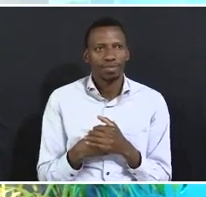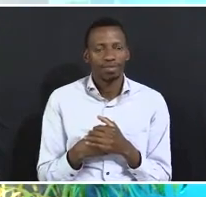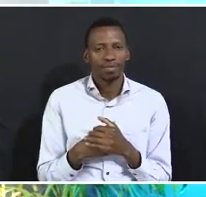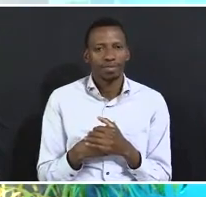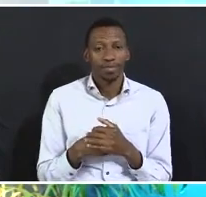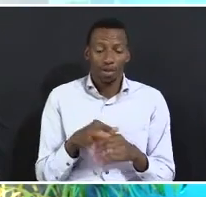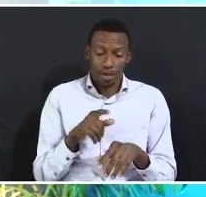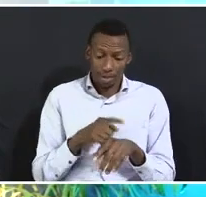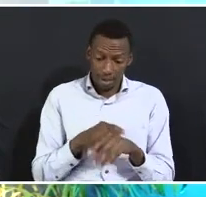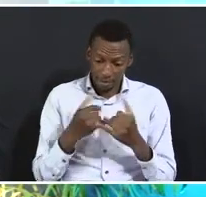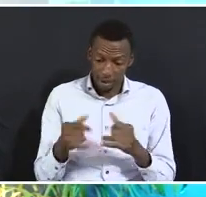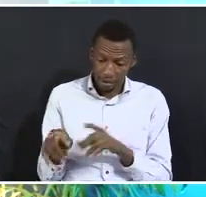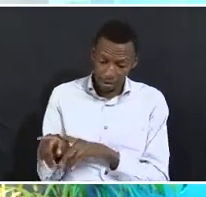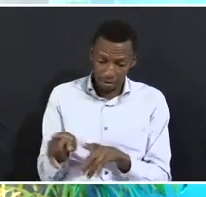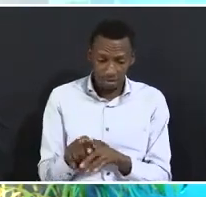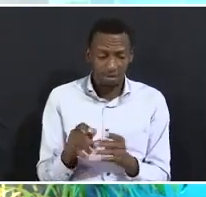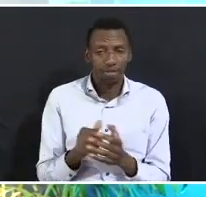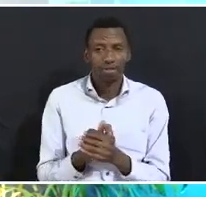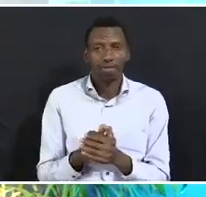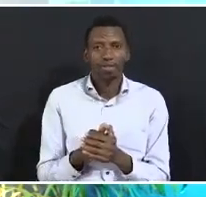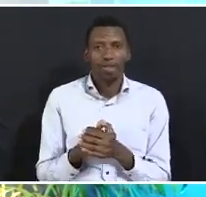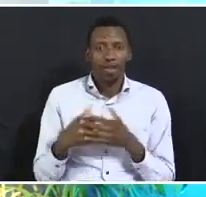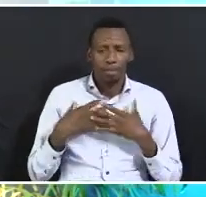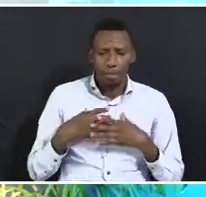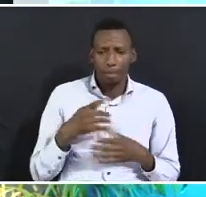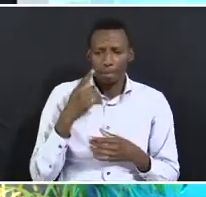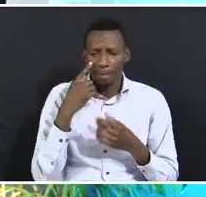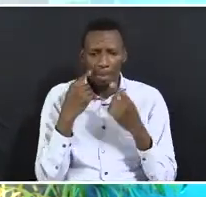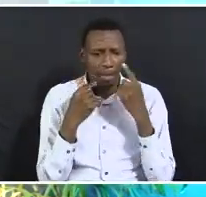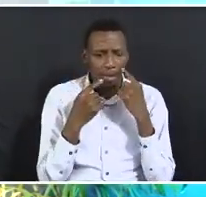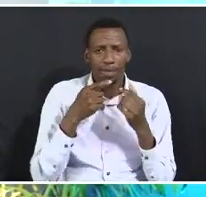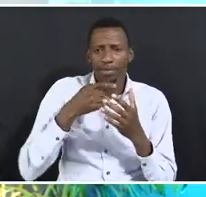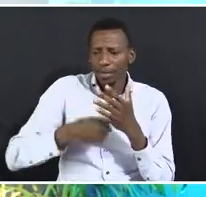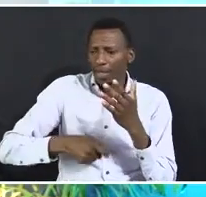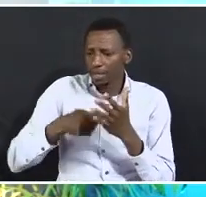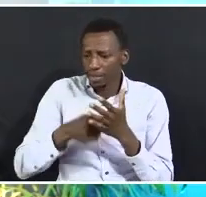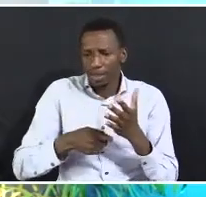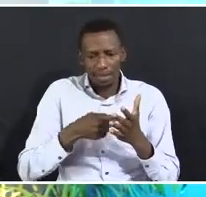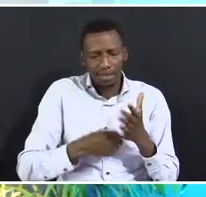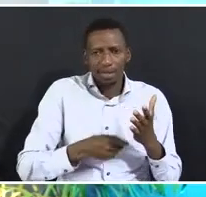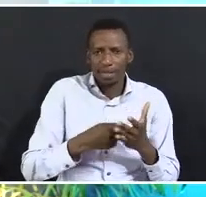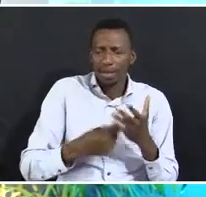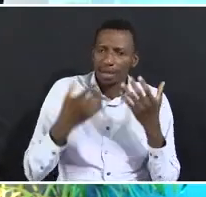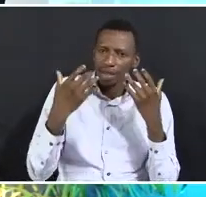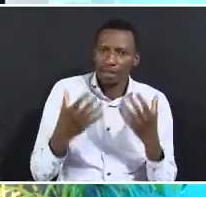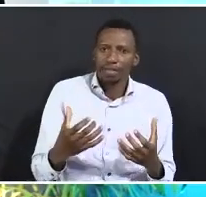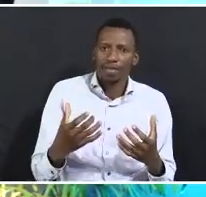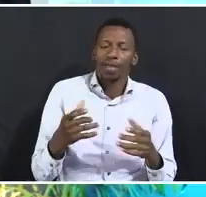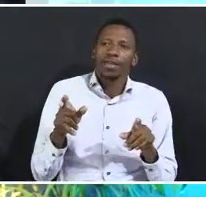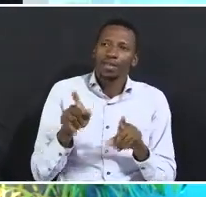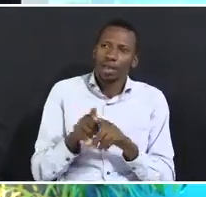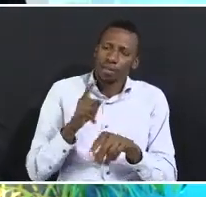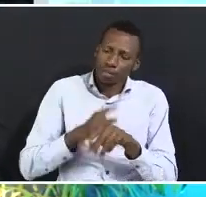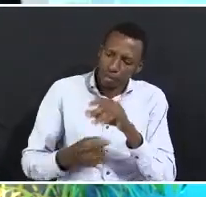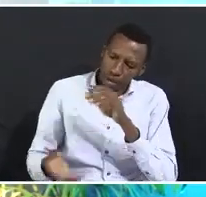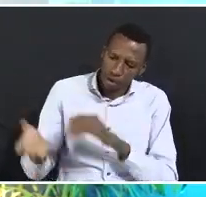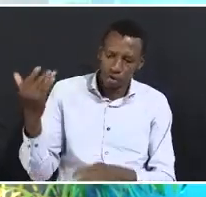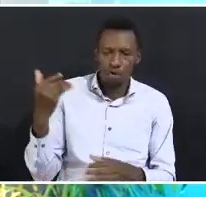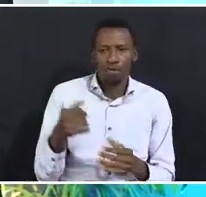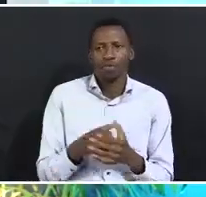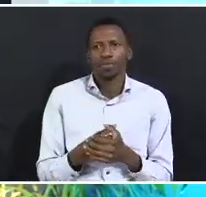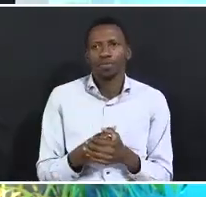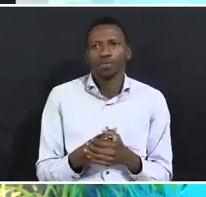Even now, people are crying, tax, tax. Tax collectors were hated during that time.